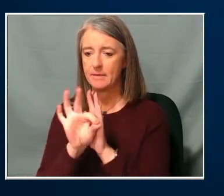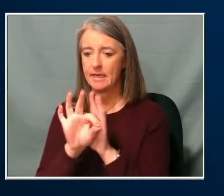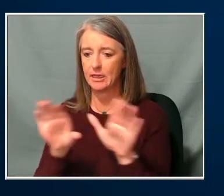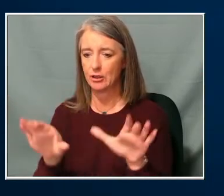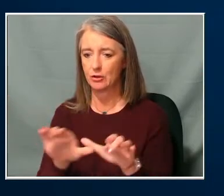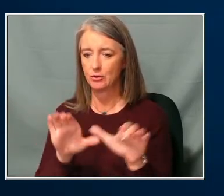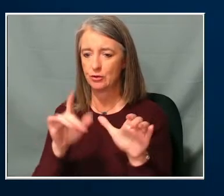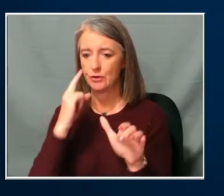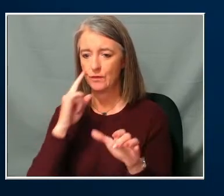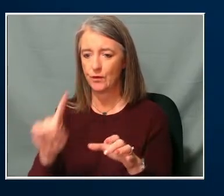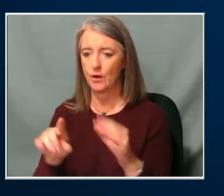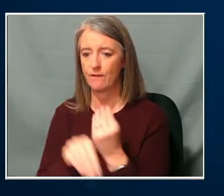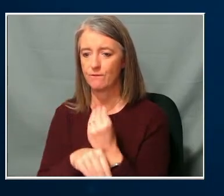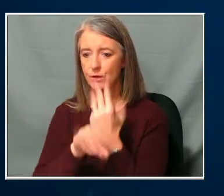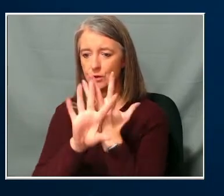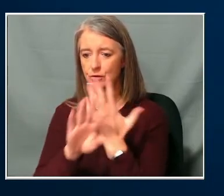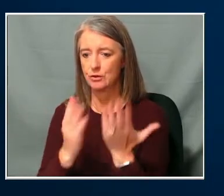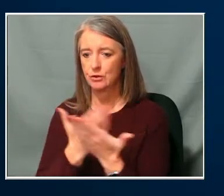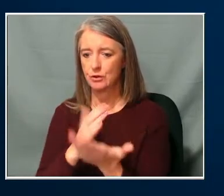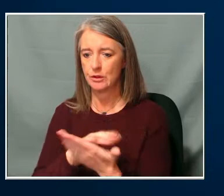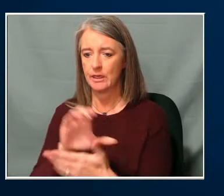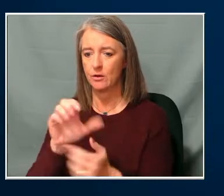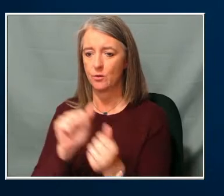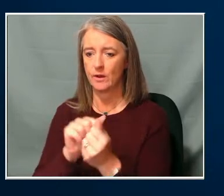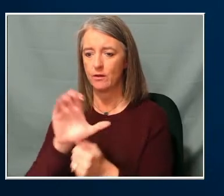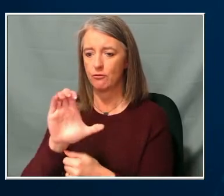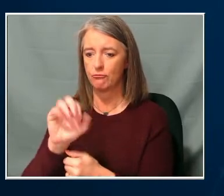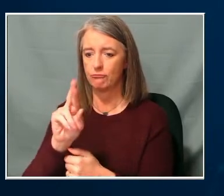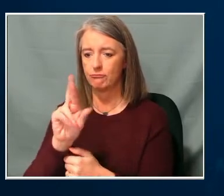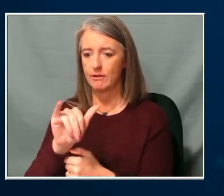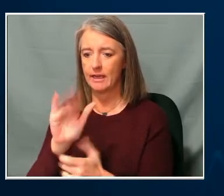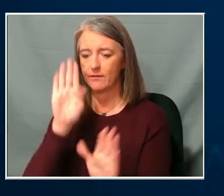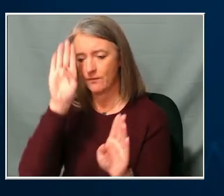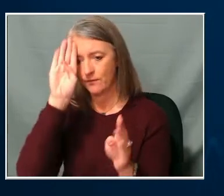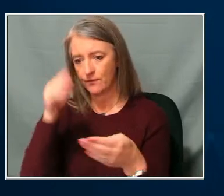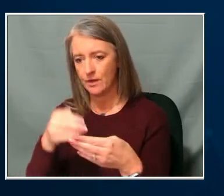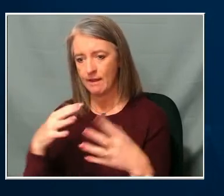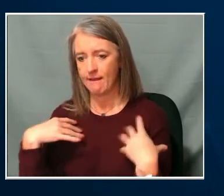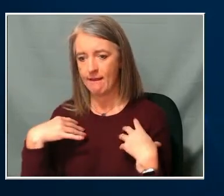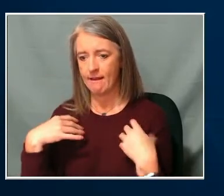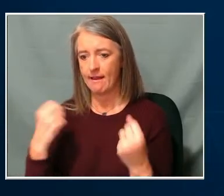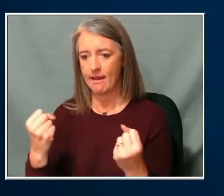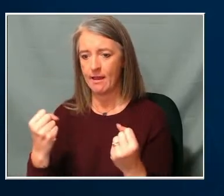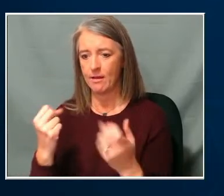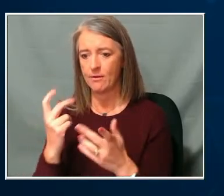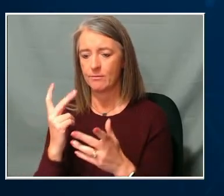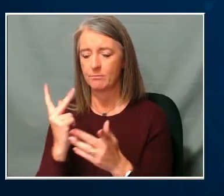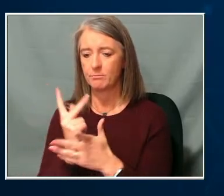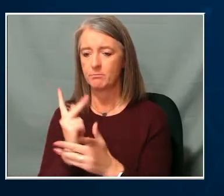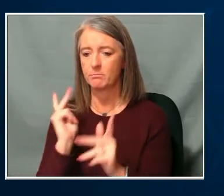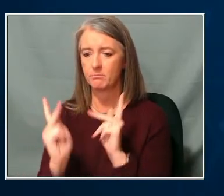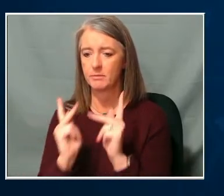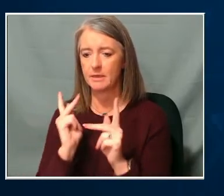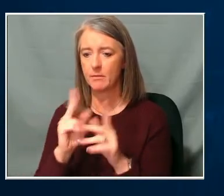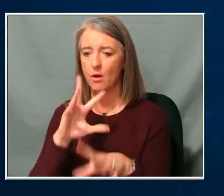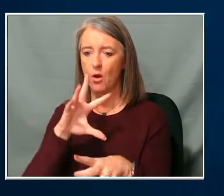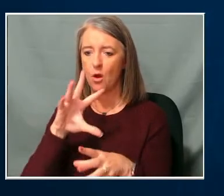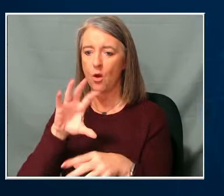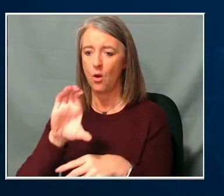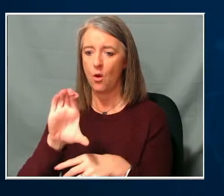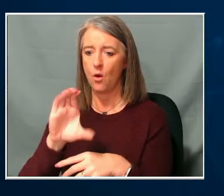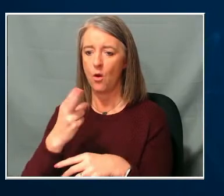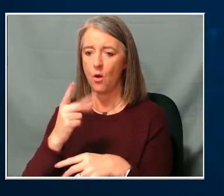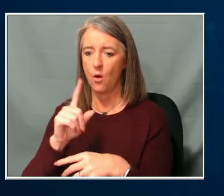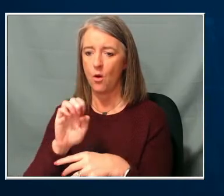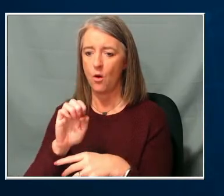our virtual cooking with Cray, focus on help people incorporate, whole food